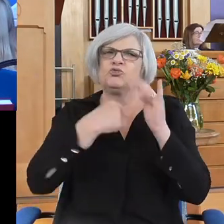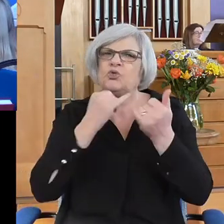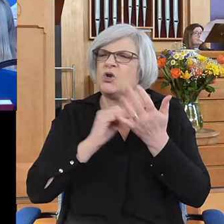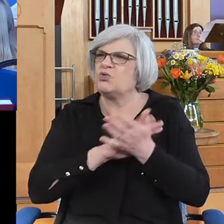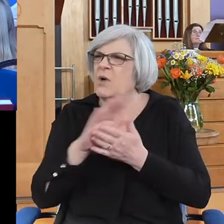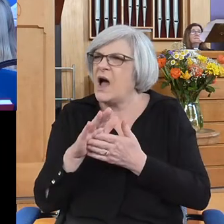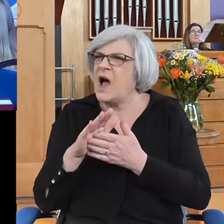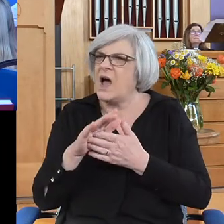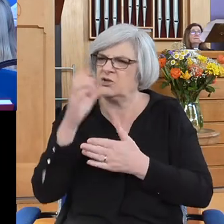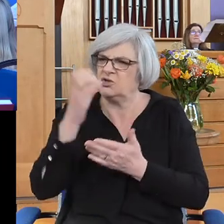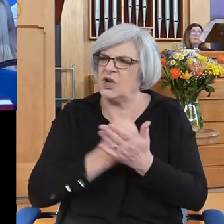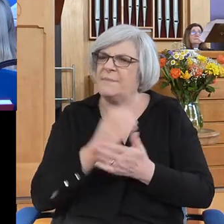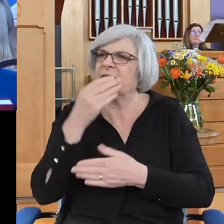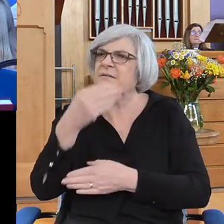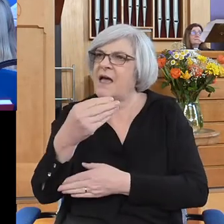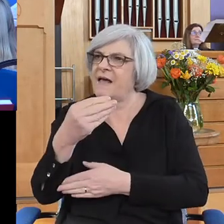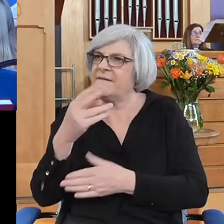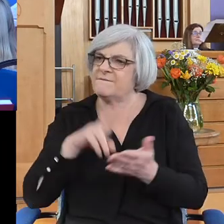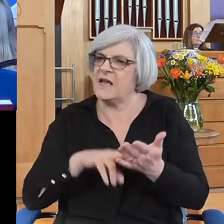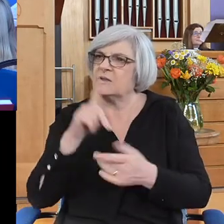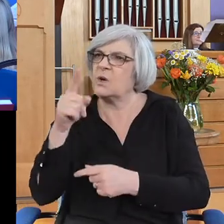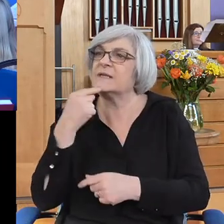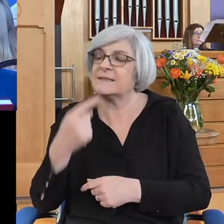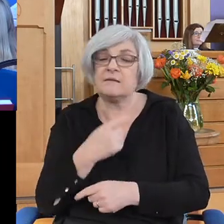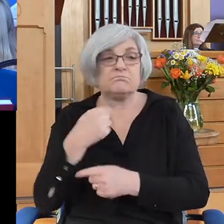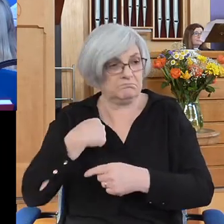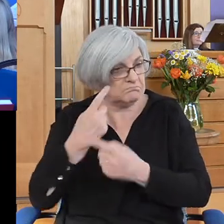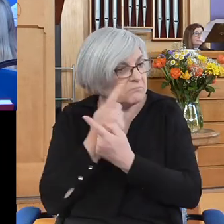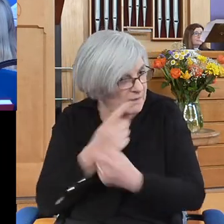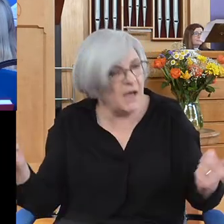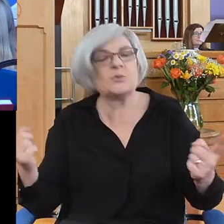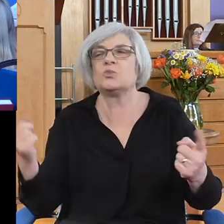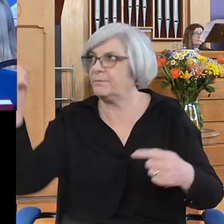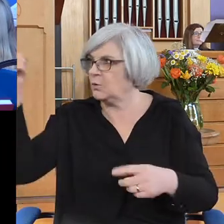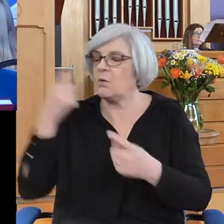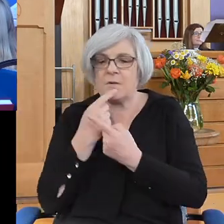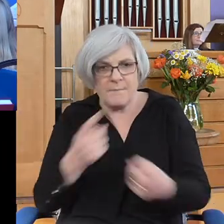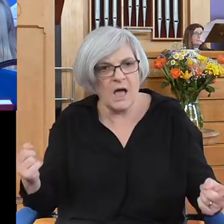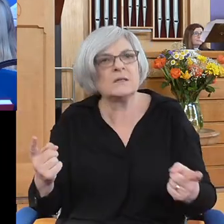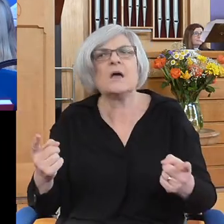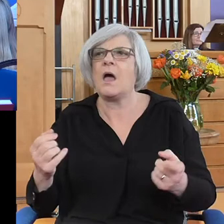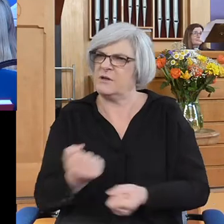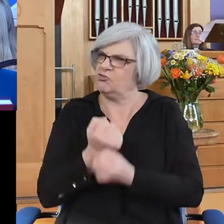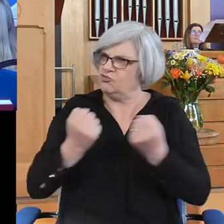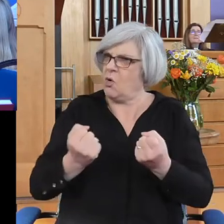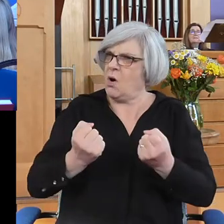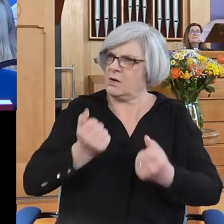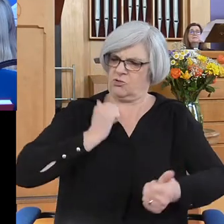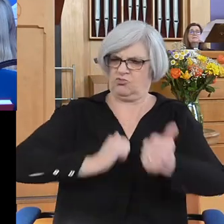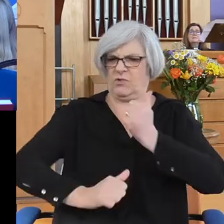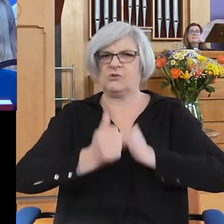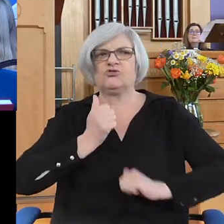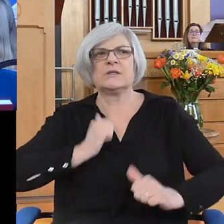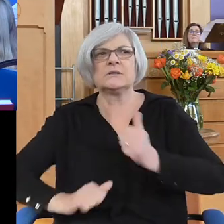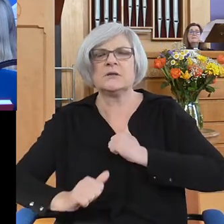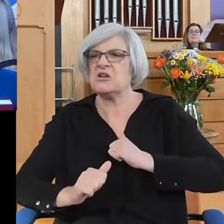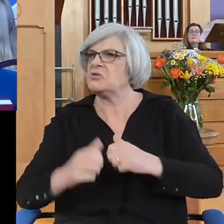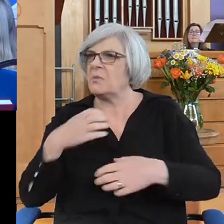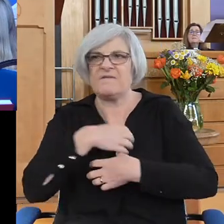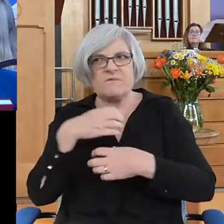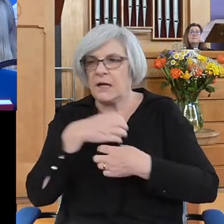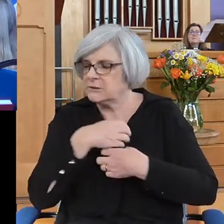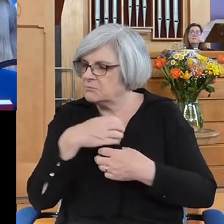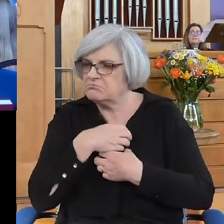verse 1, it says, "Have I not commanded you? Be strong and courageous. Do not be